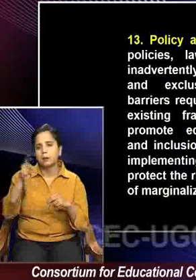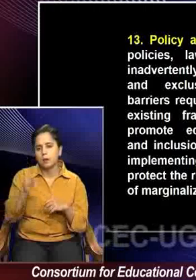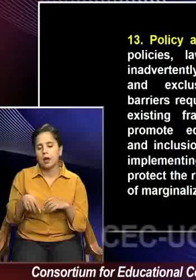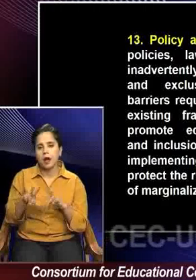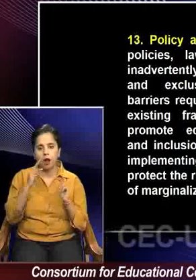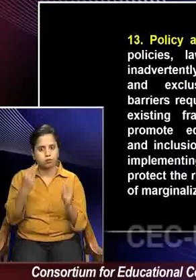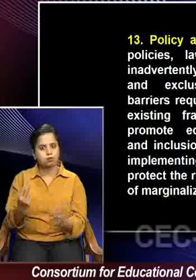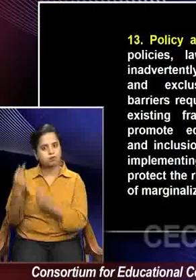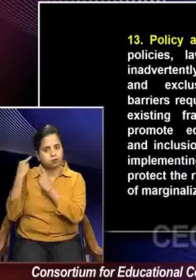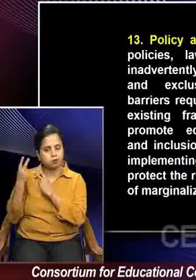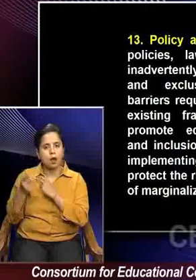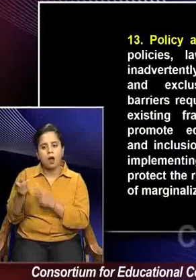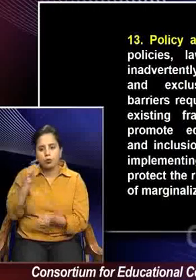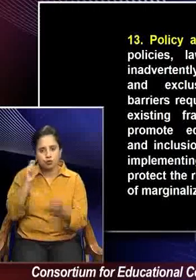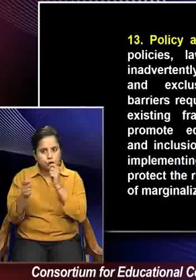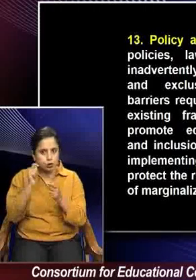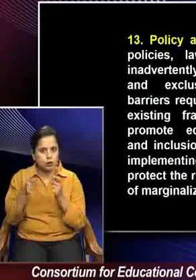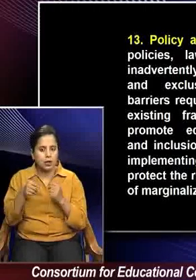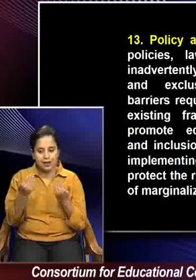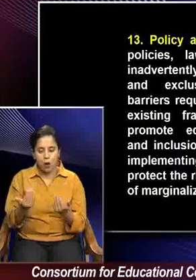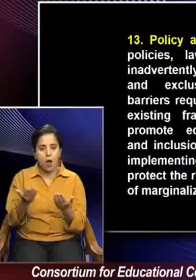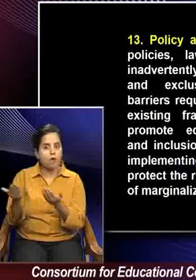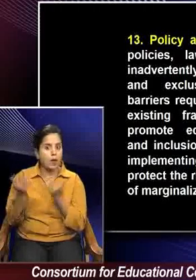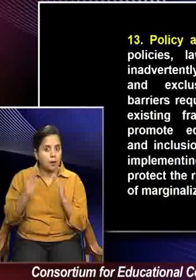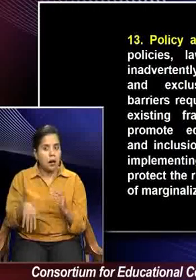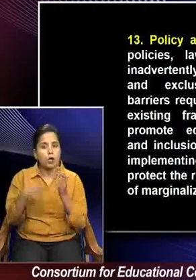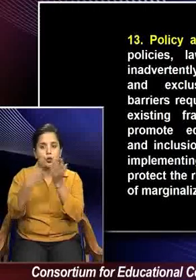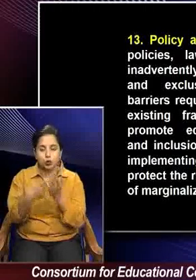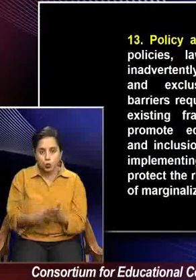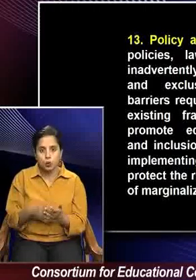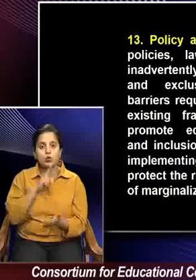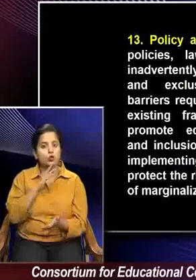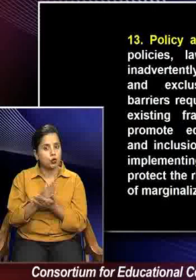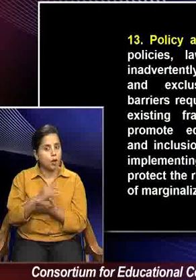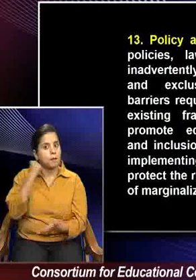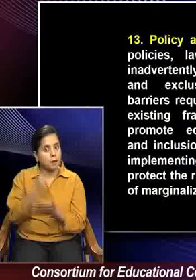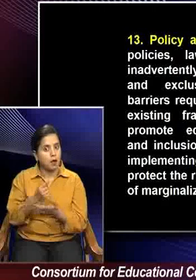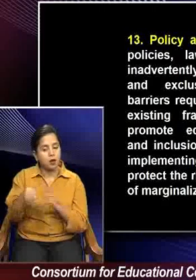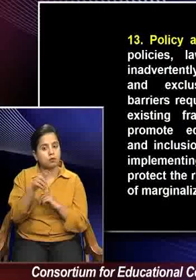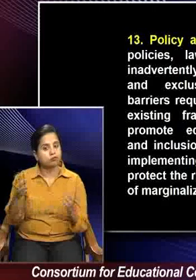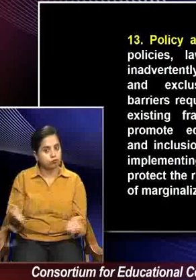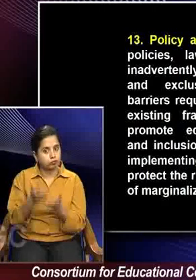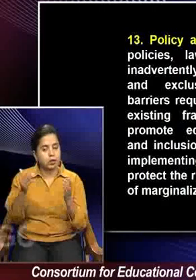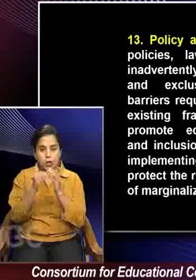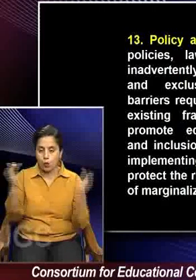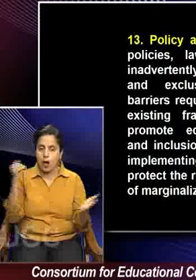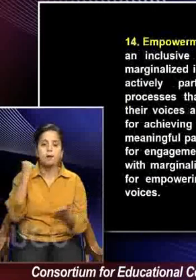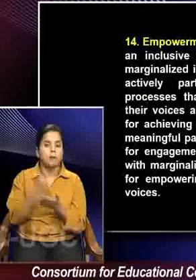reviewing and revising the existing framework to ensure that they promote